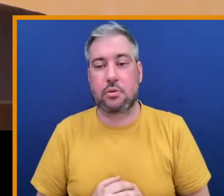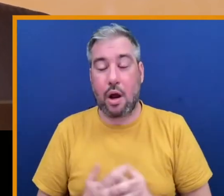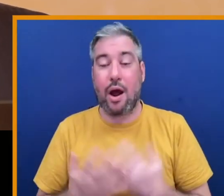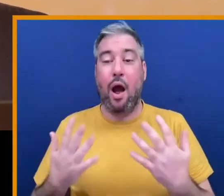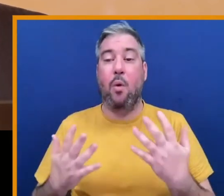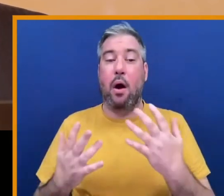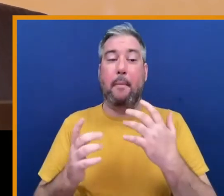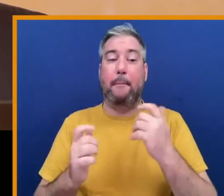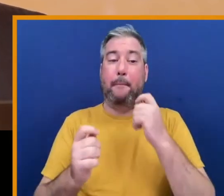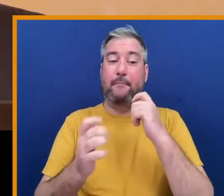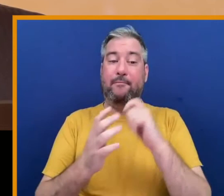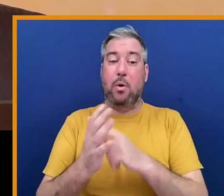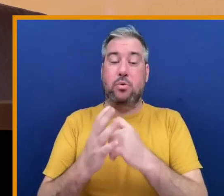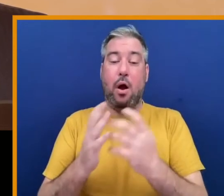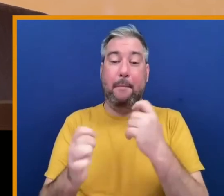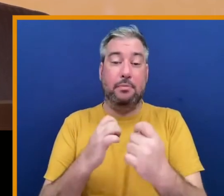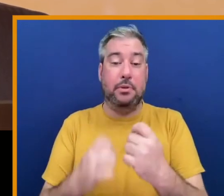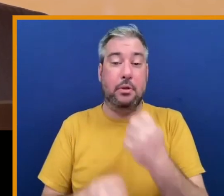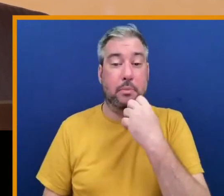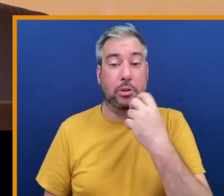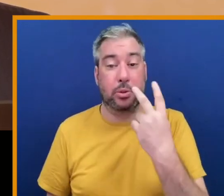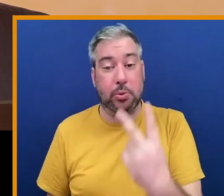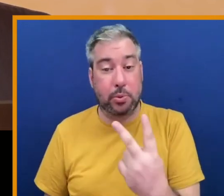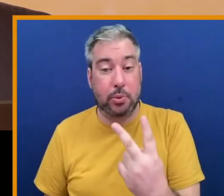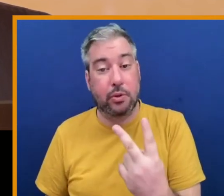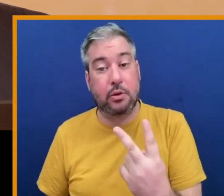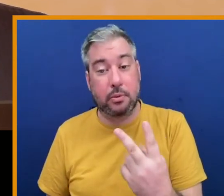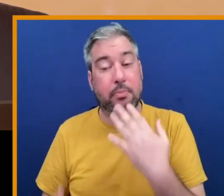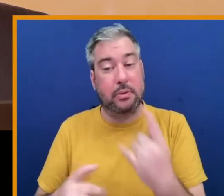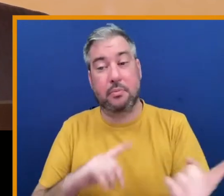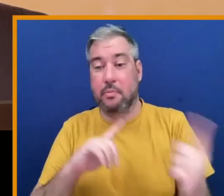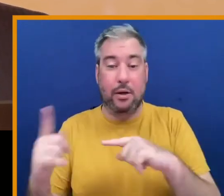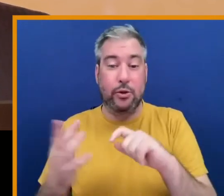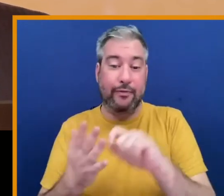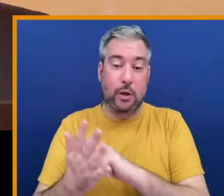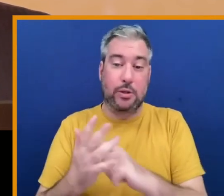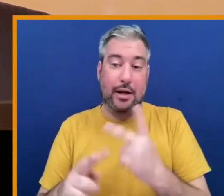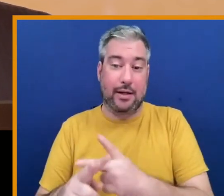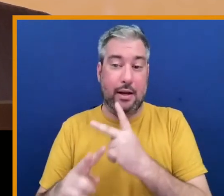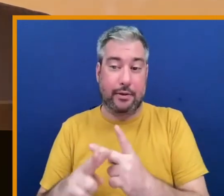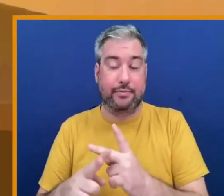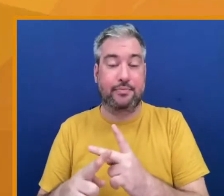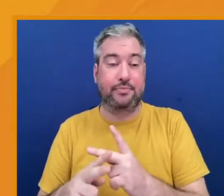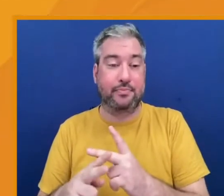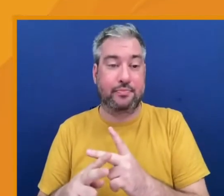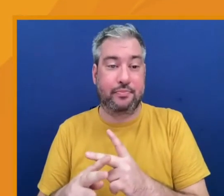your polling apps, the poll will be open now on Amendment number 2.